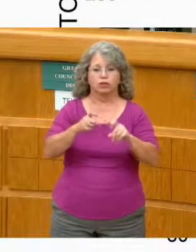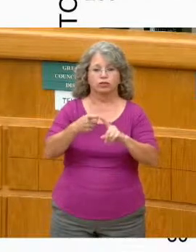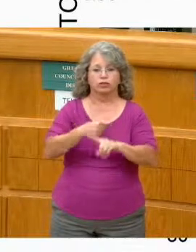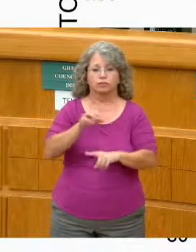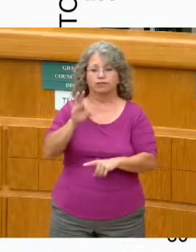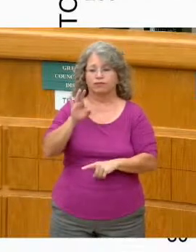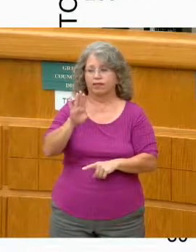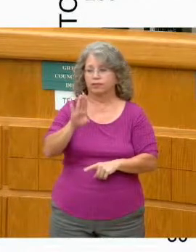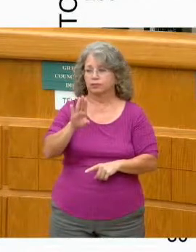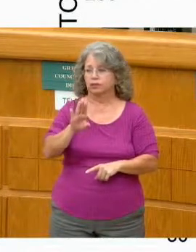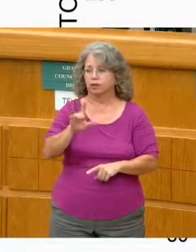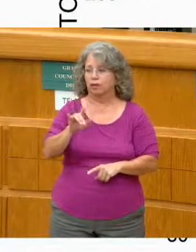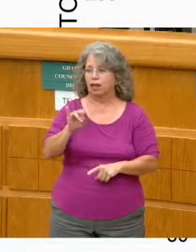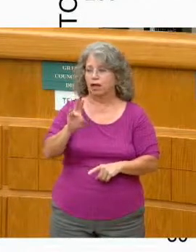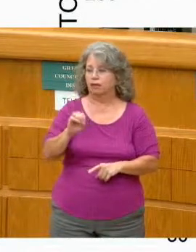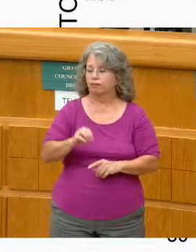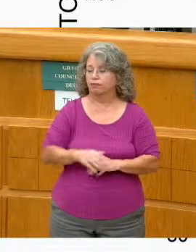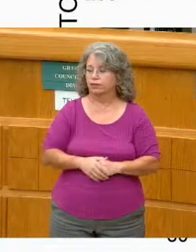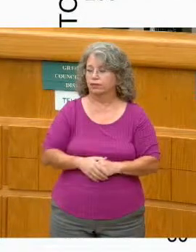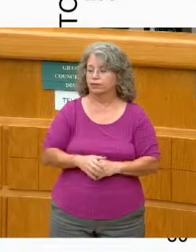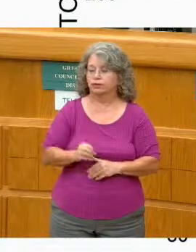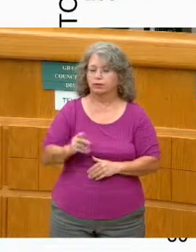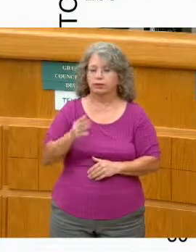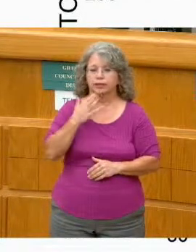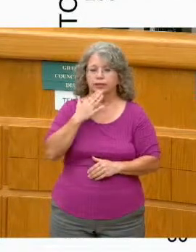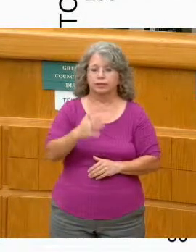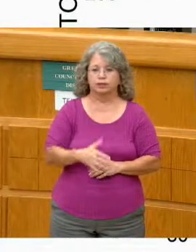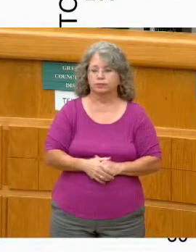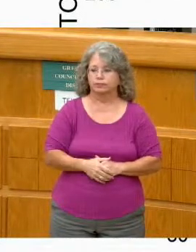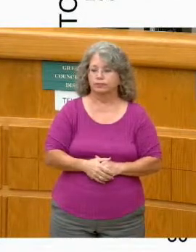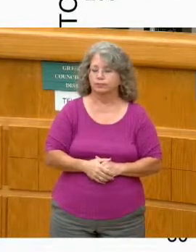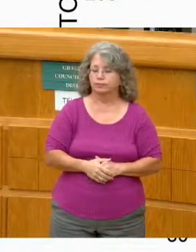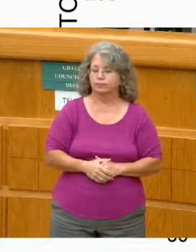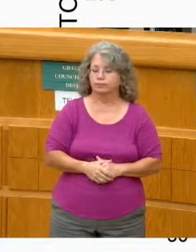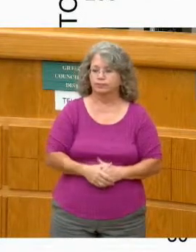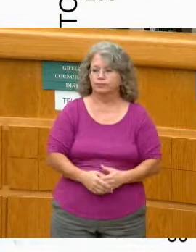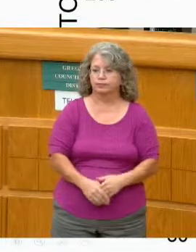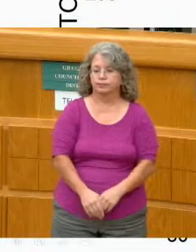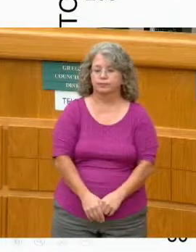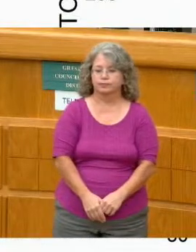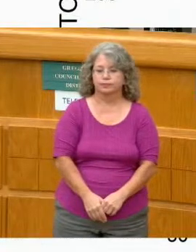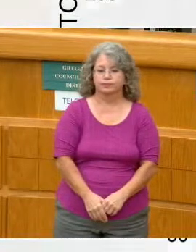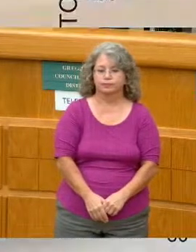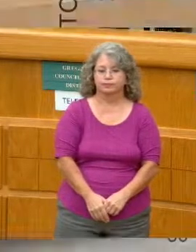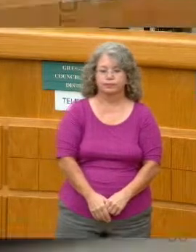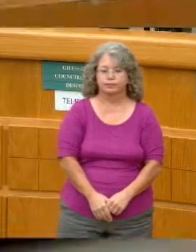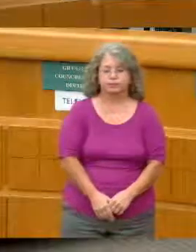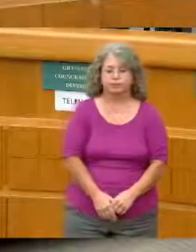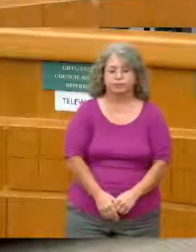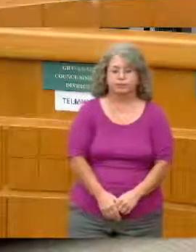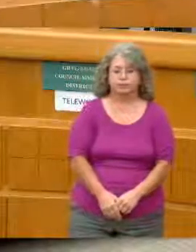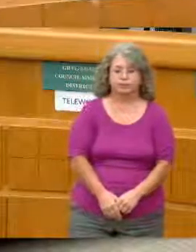And that's all the questions we have from Facebook. Okay, thank you very much.